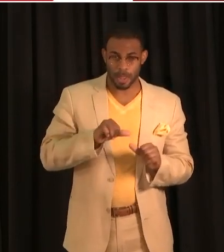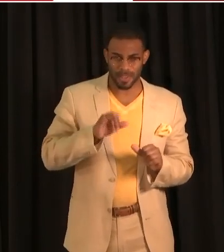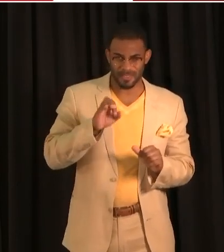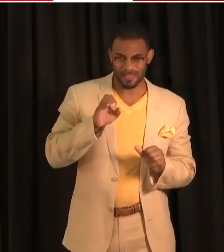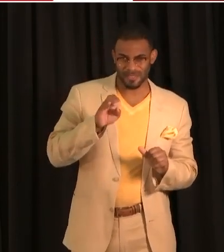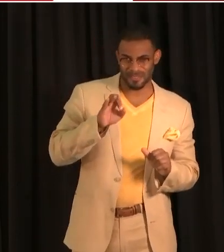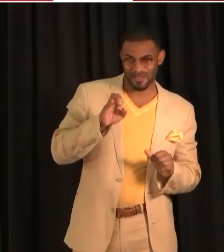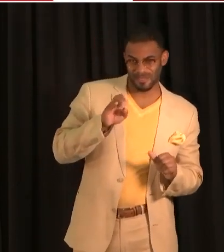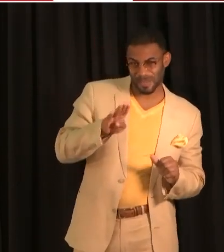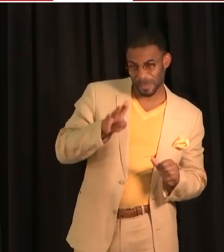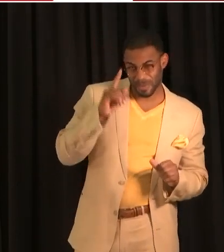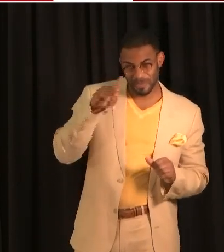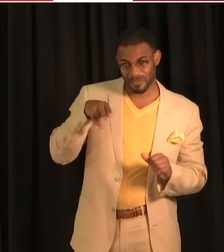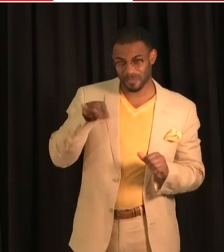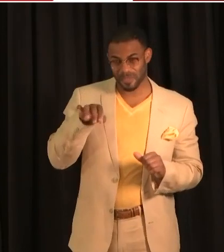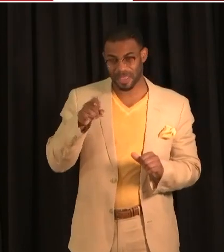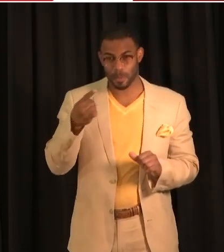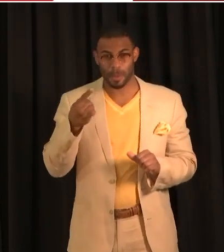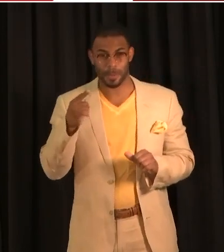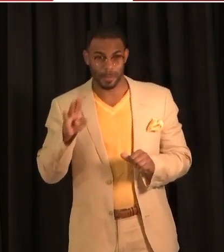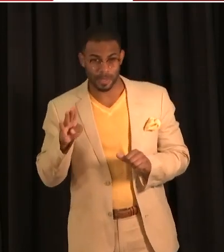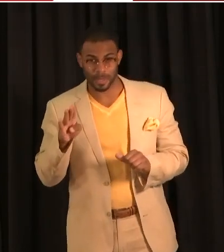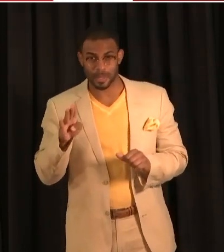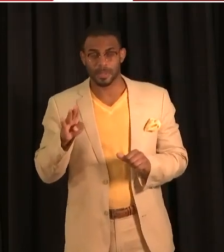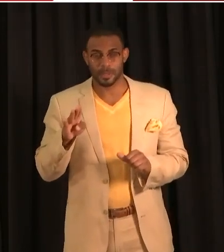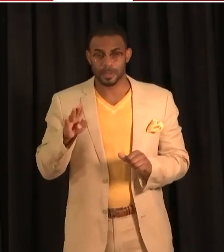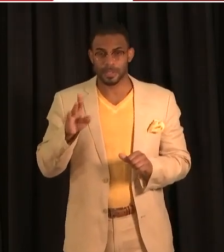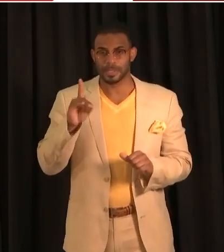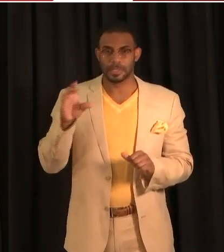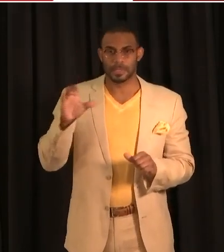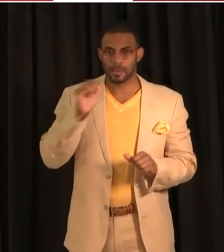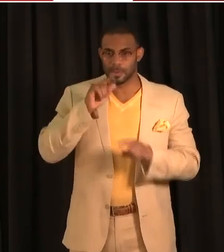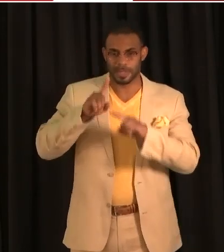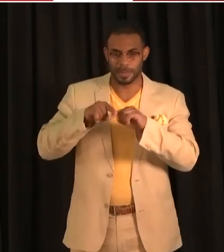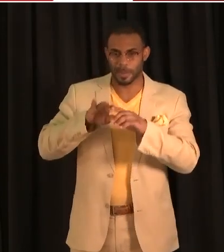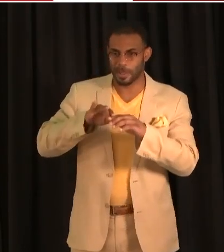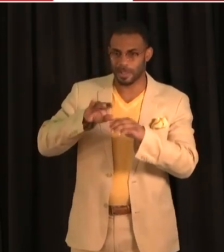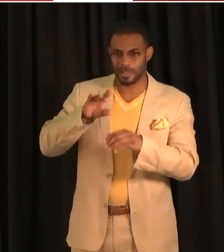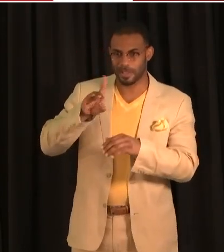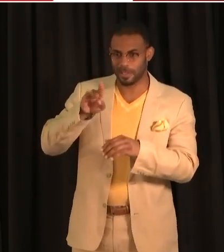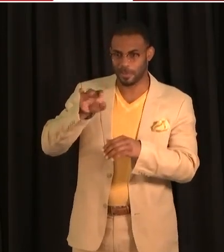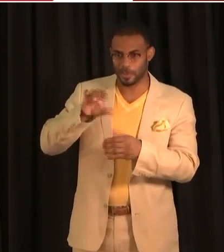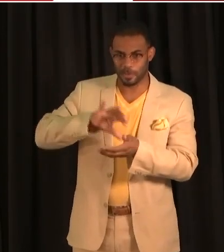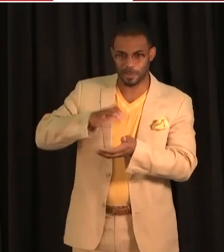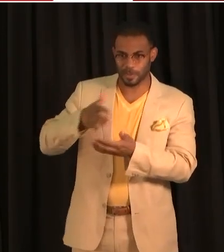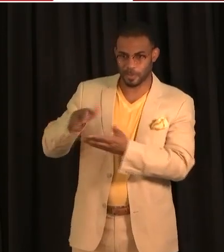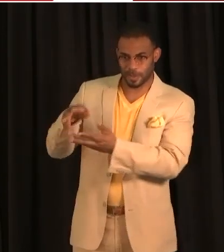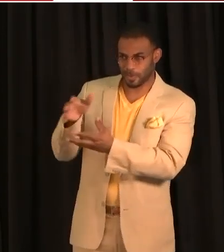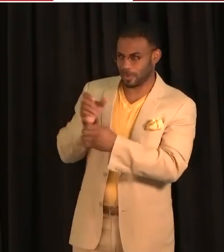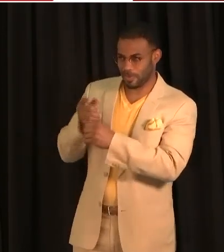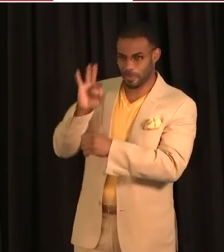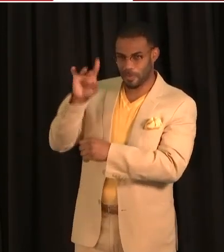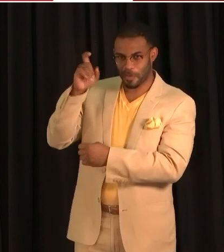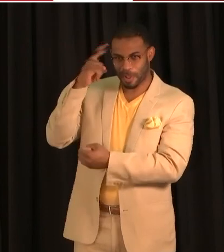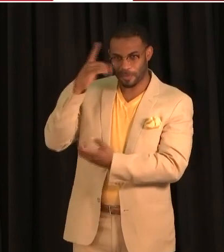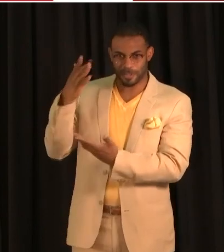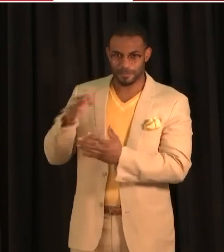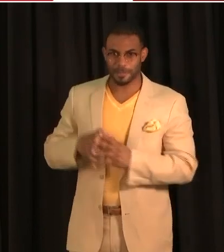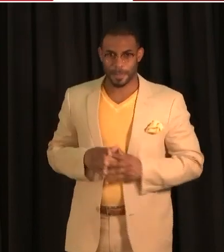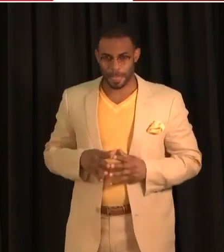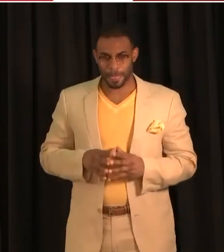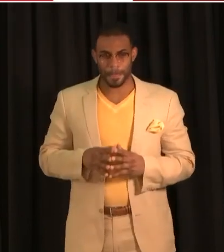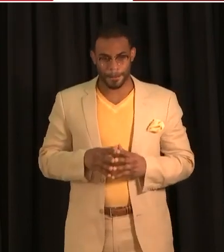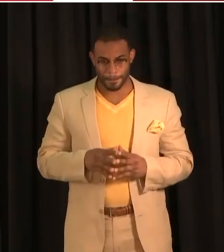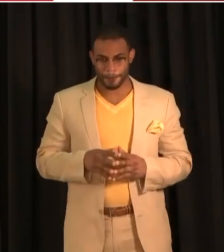around February for phase 1B. The District of Columbia will be dependent on the doses and the cadence of the doses from the federal government.